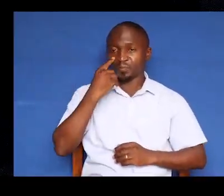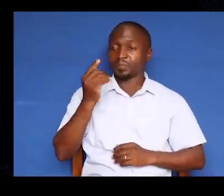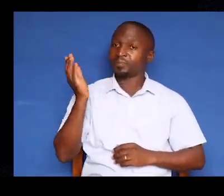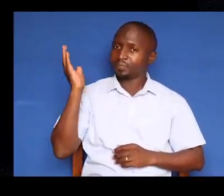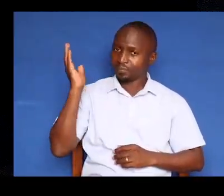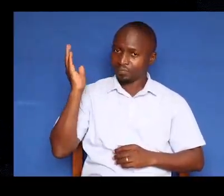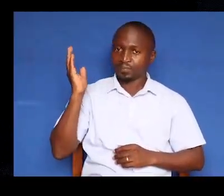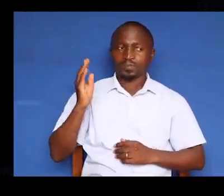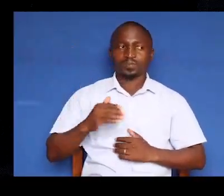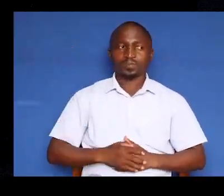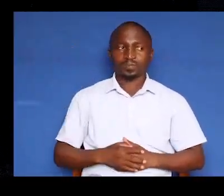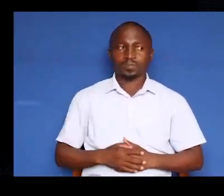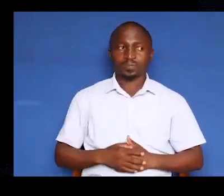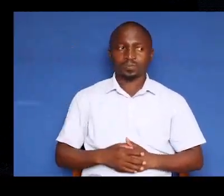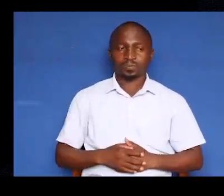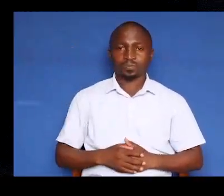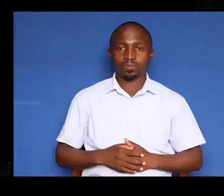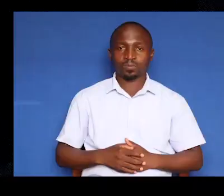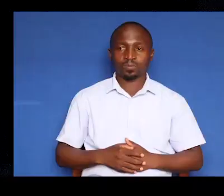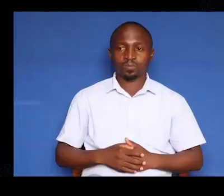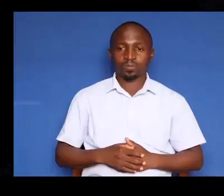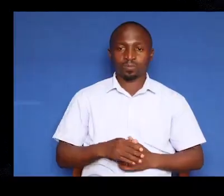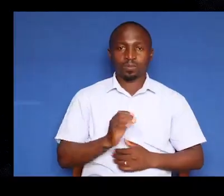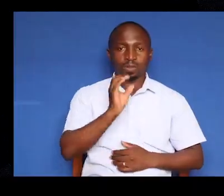rate and income,